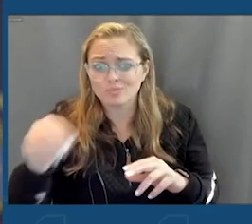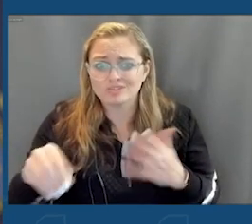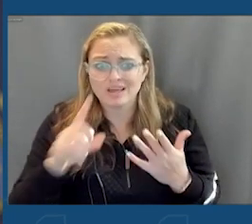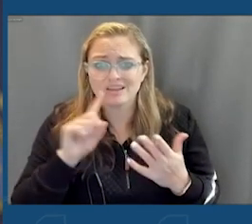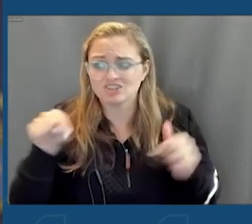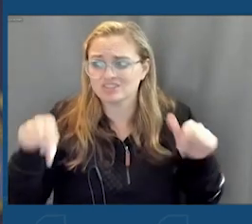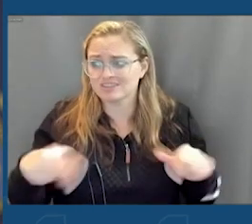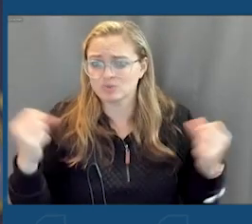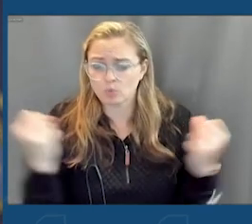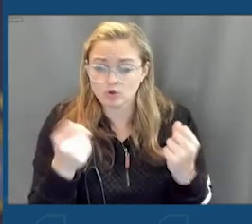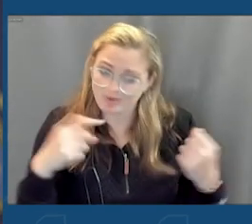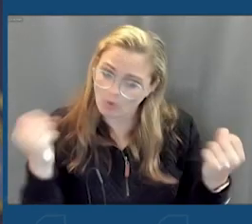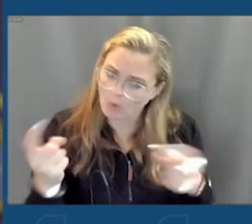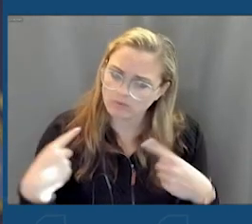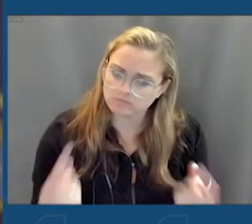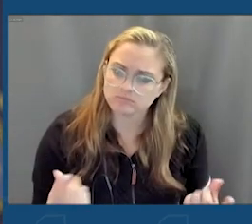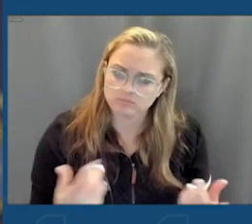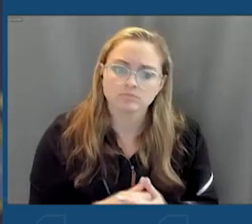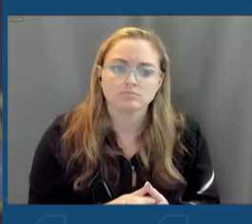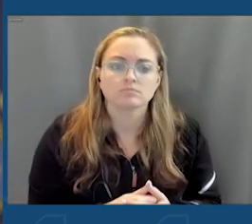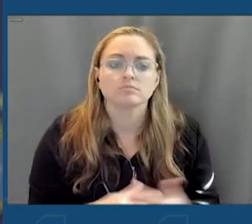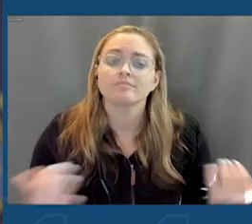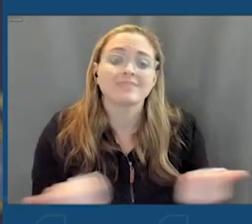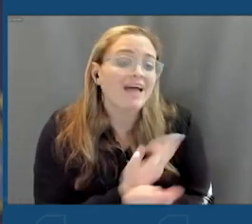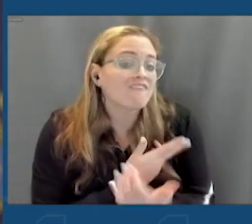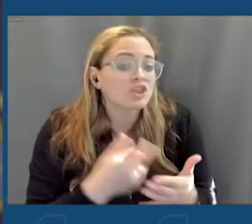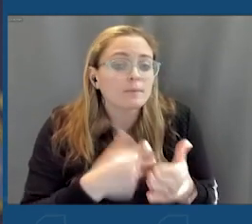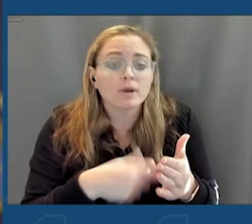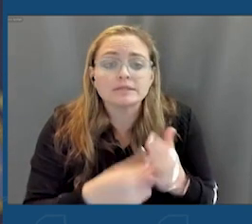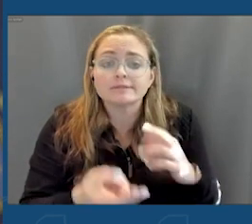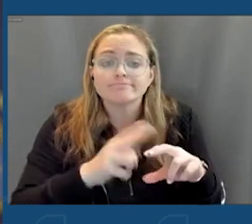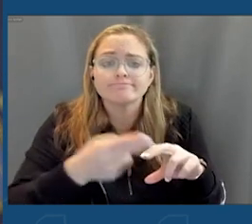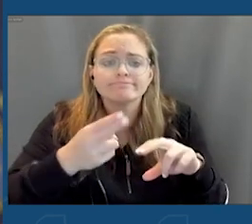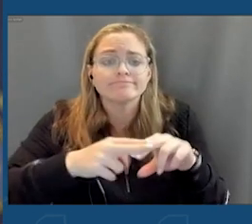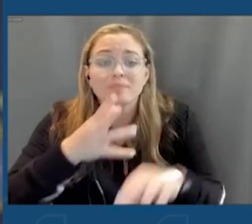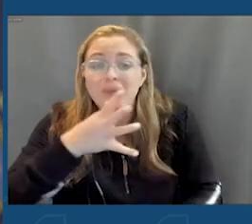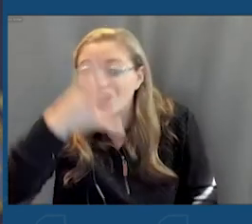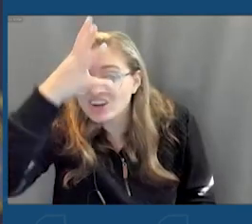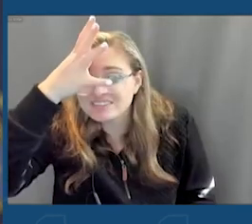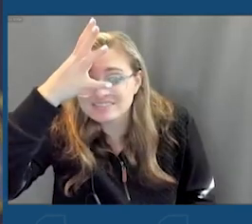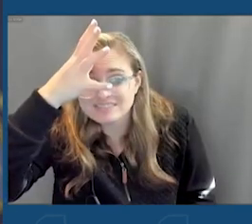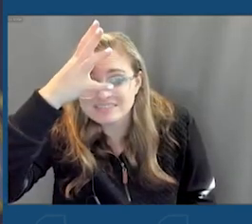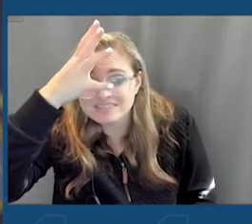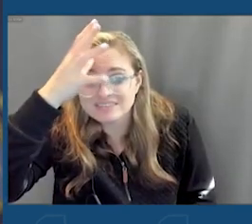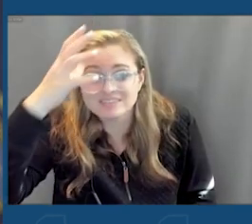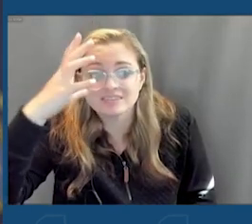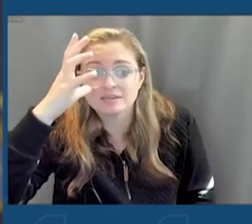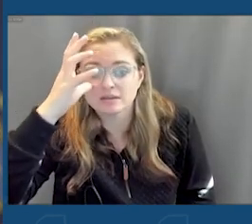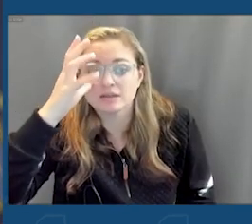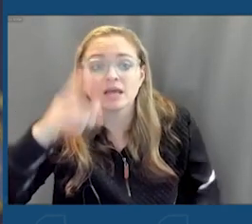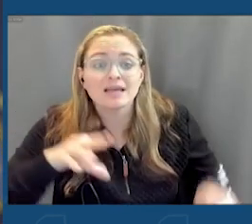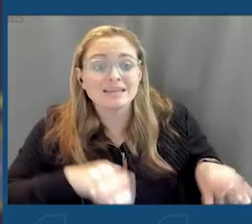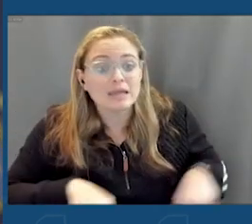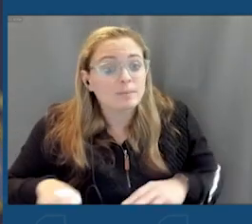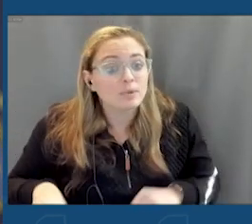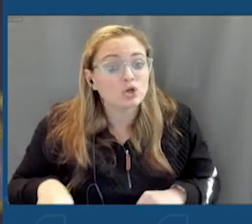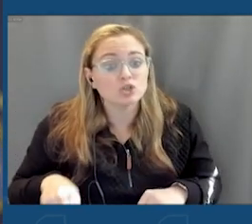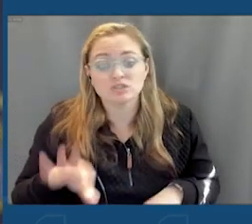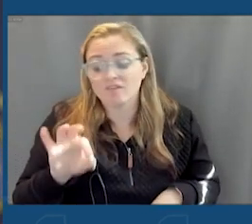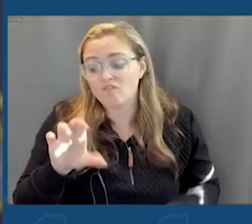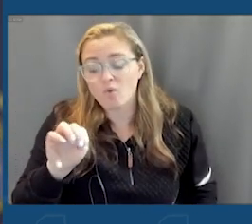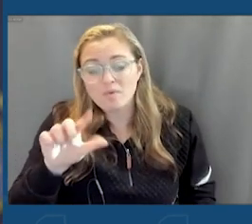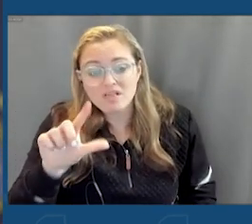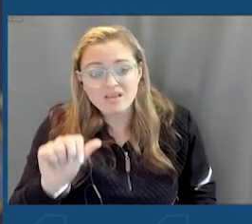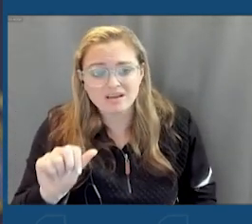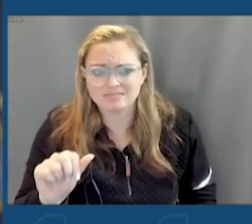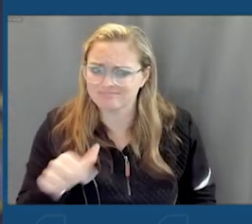It's been a cold winter. Everything's up. You're a parent? Diapers and formula? I